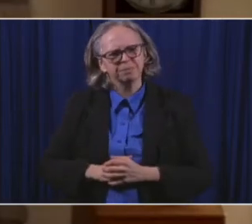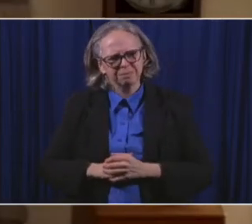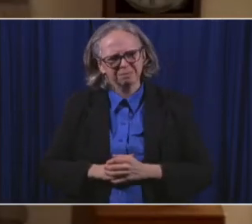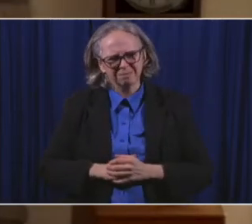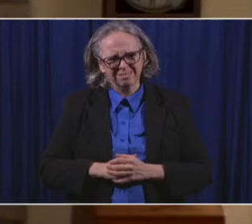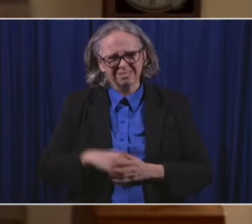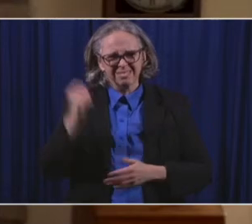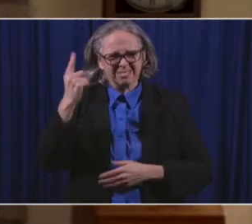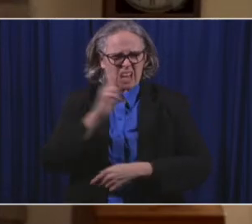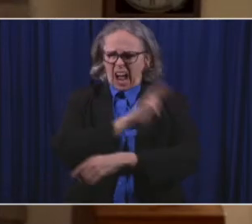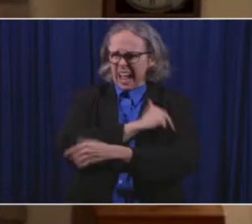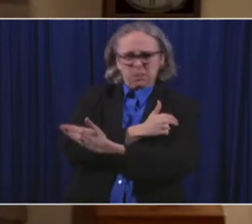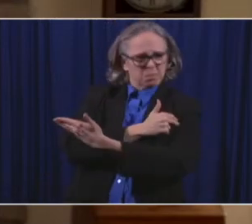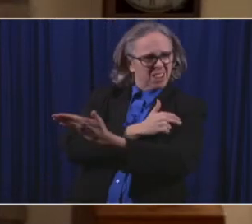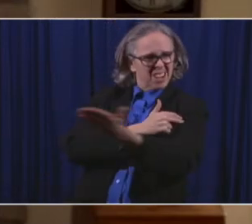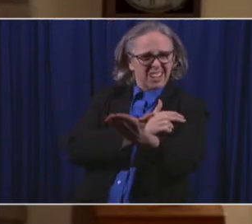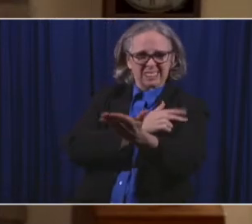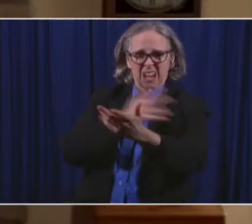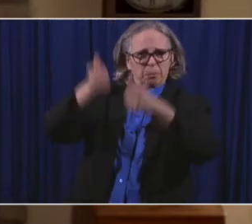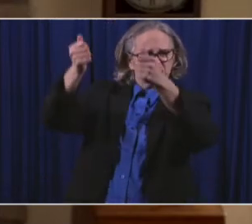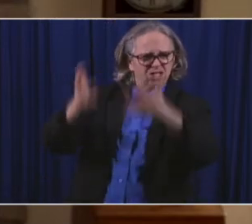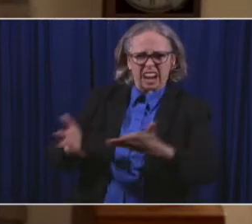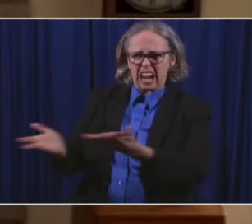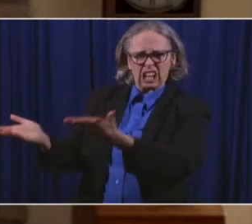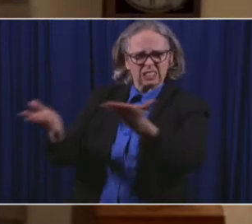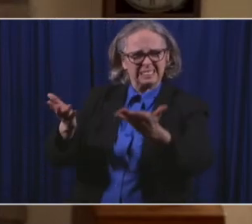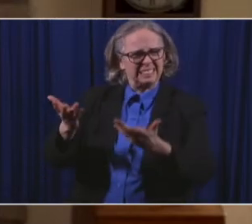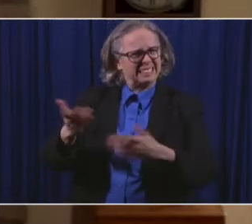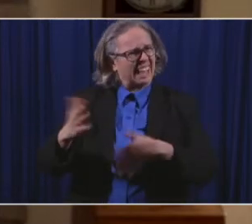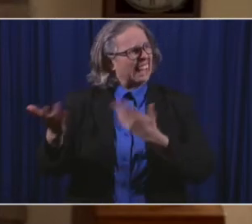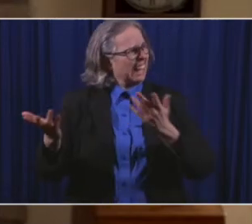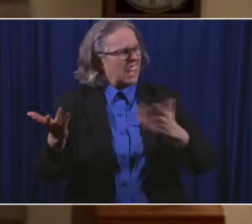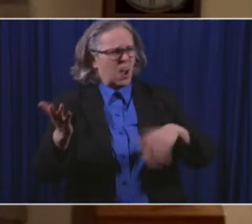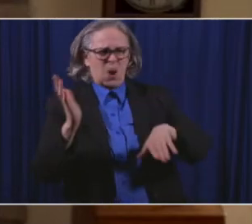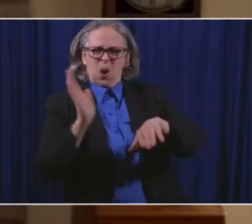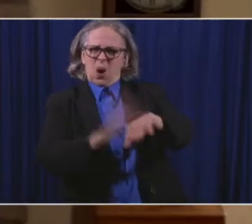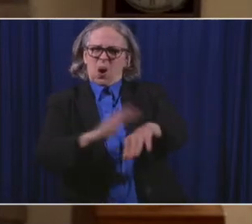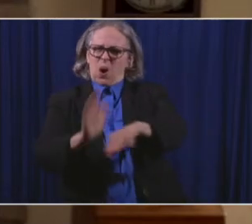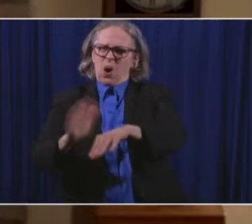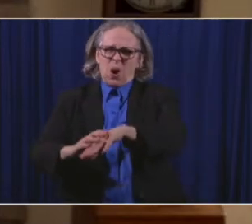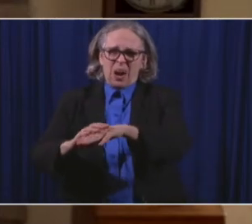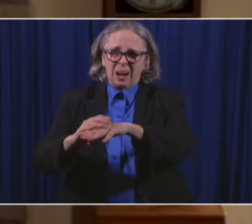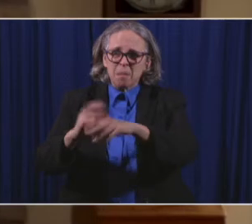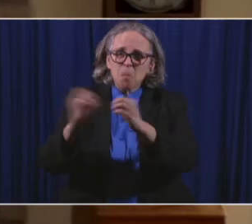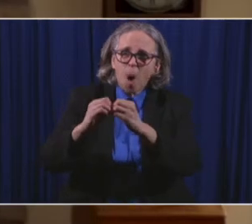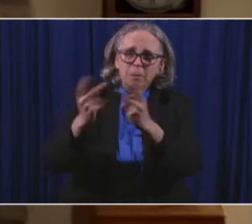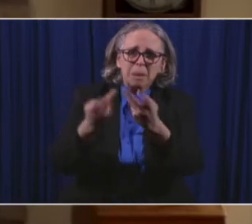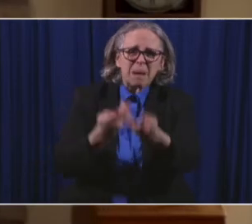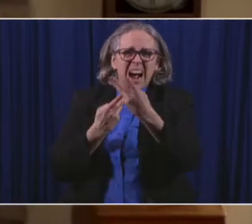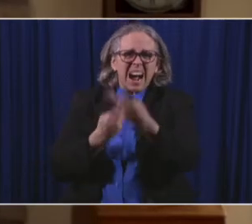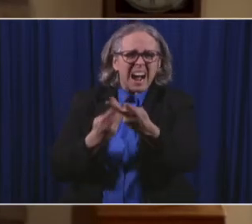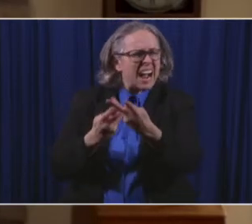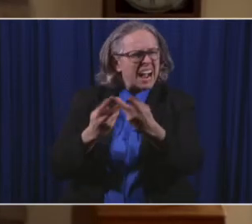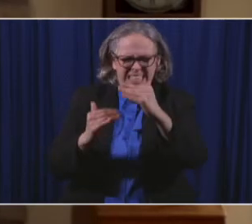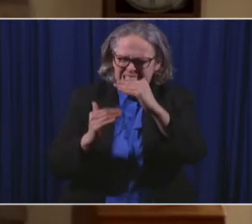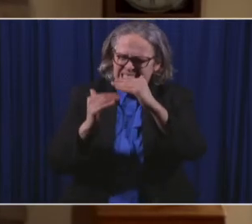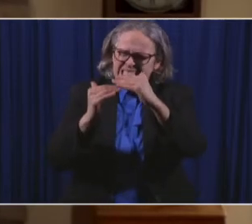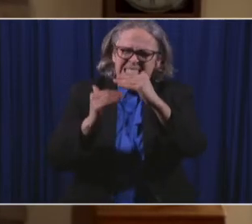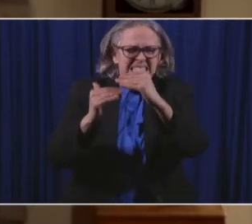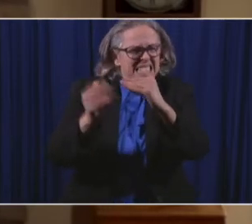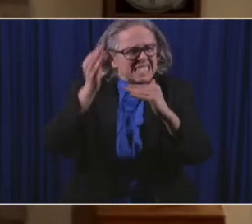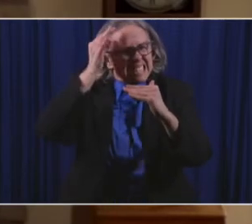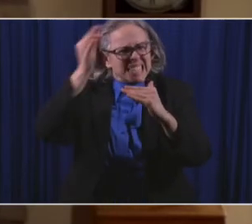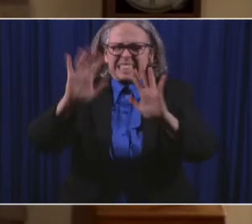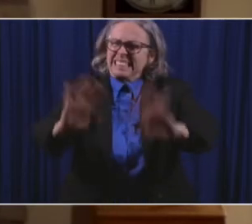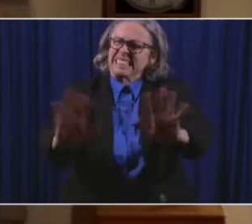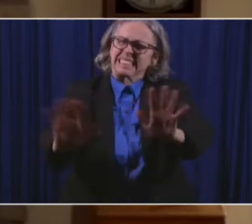it's unsustainable at this level. So we've got to not only slow it down from going up, but we got to start taking it